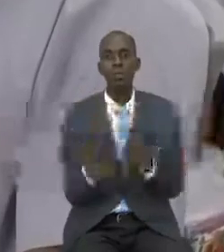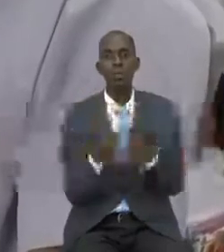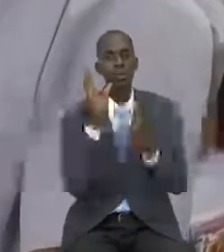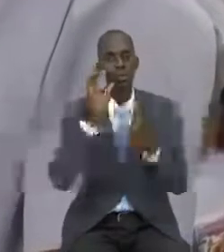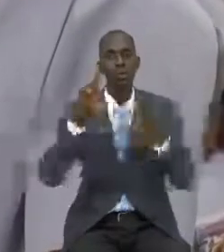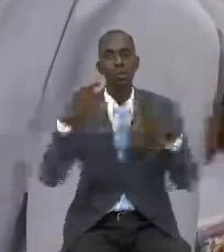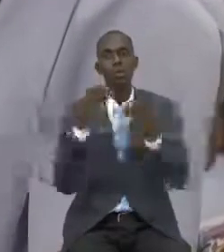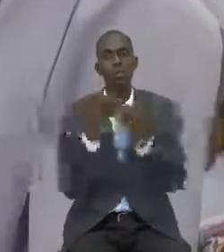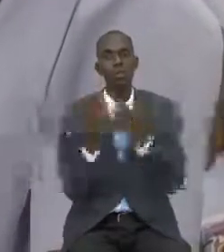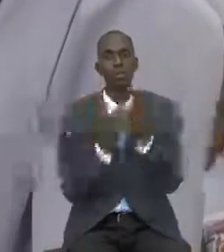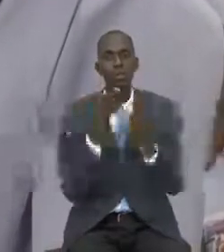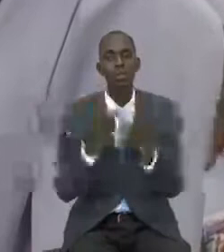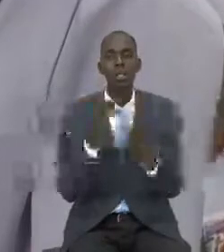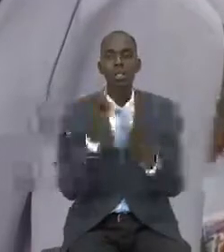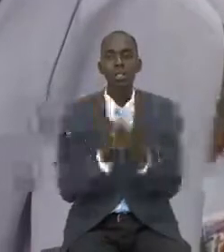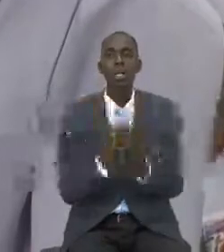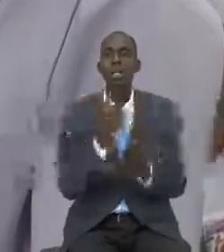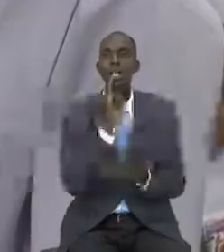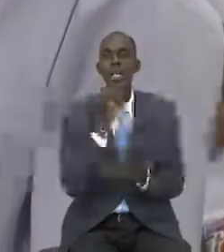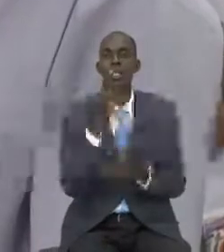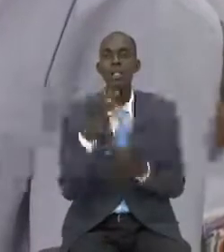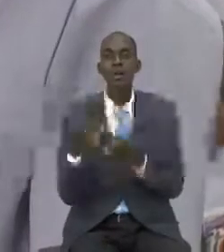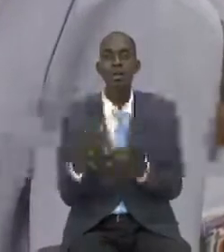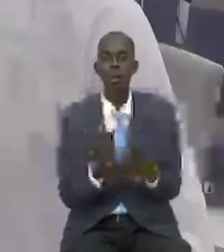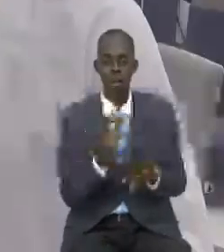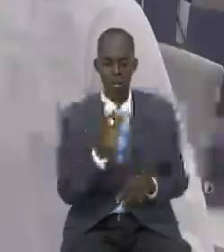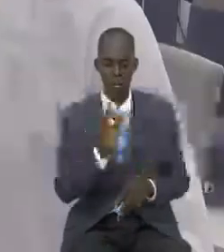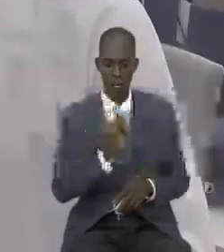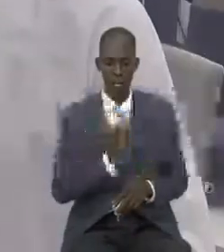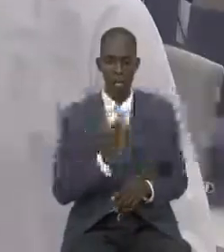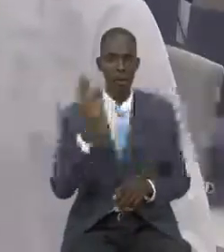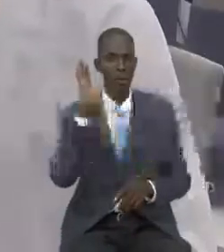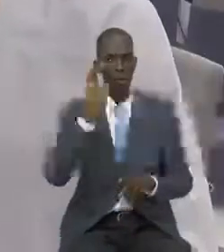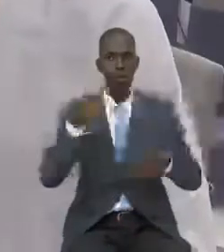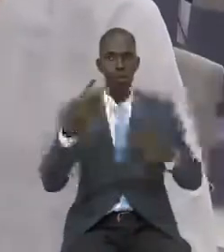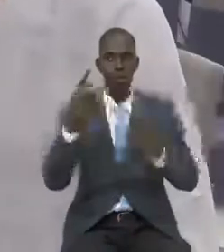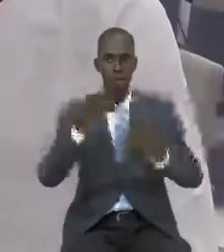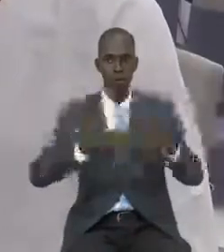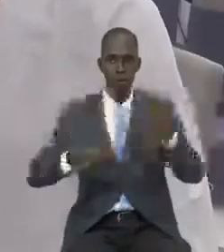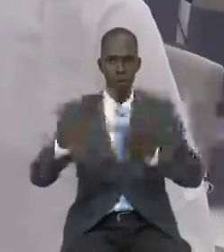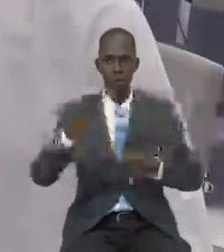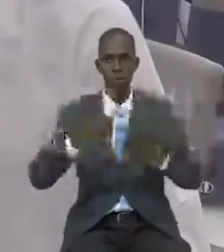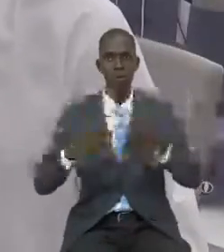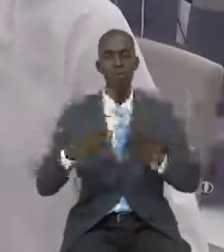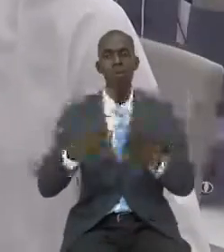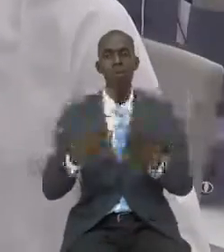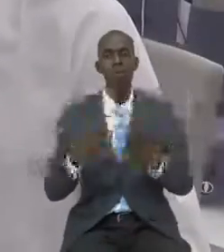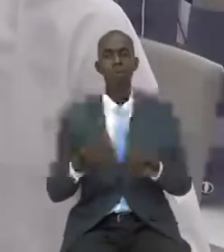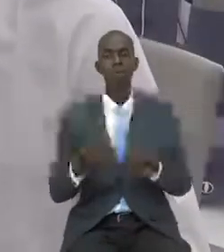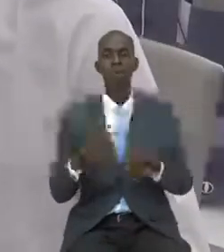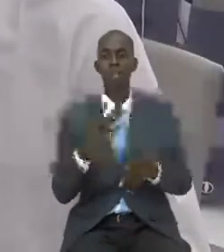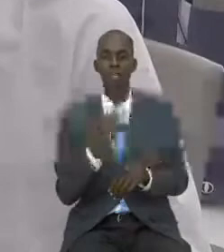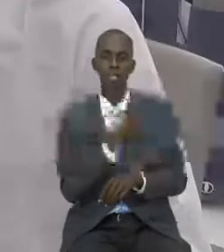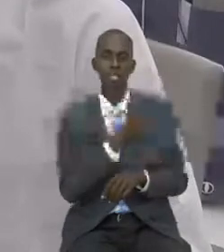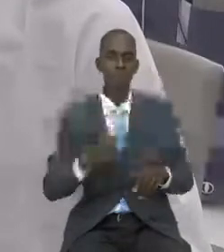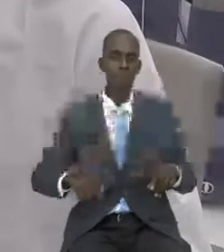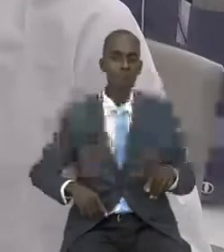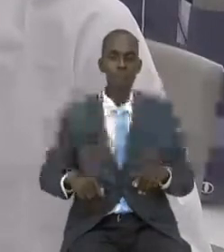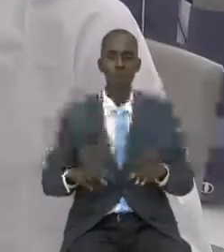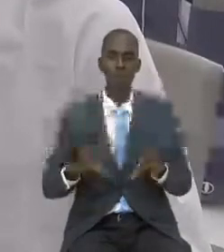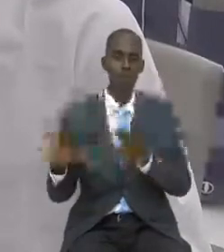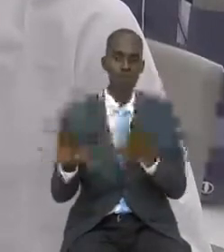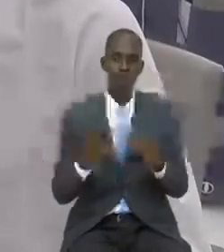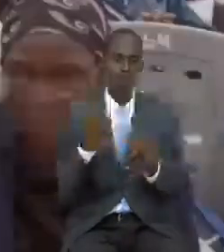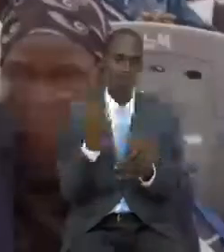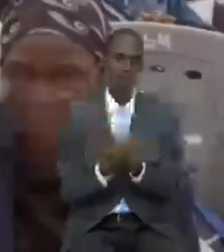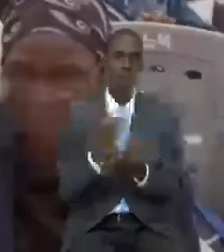That's the way I will go. and the Lord confirm it by grace in your life